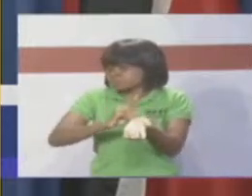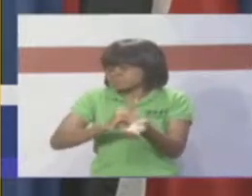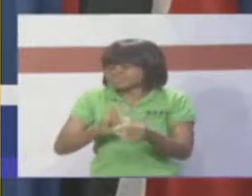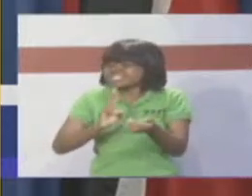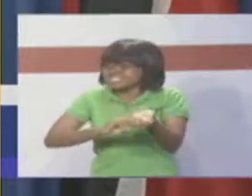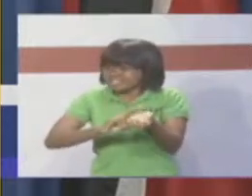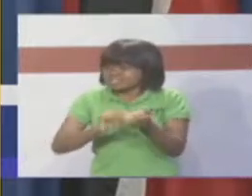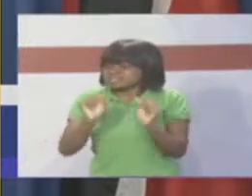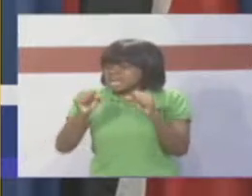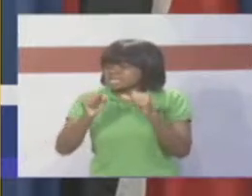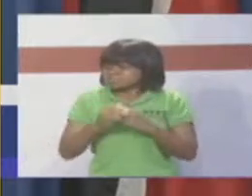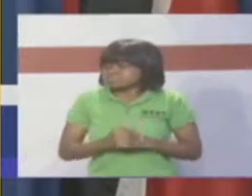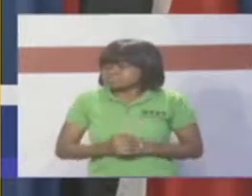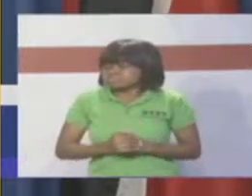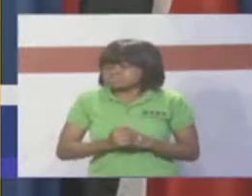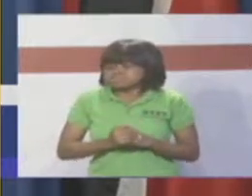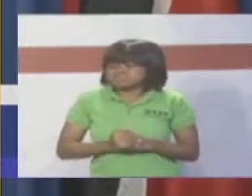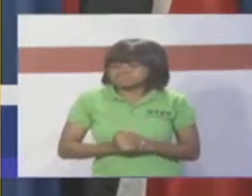who behave well and those who don't behave.